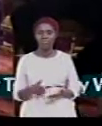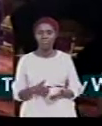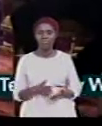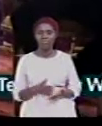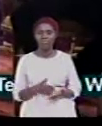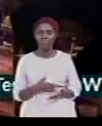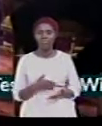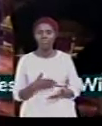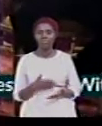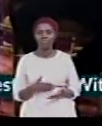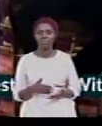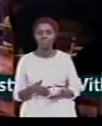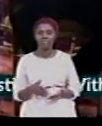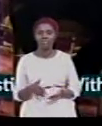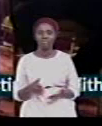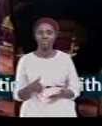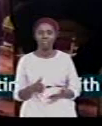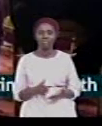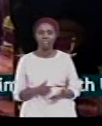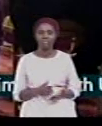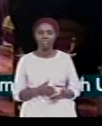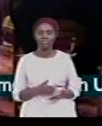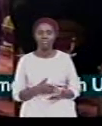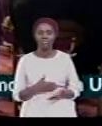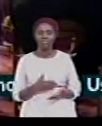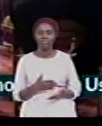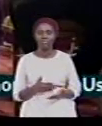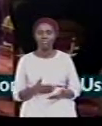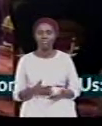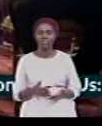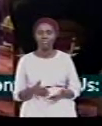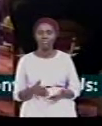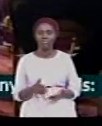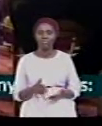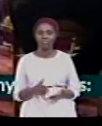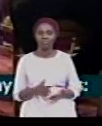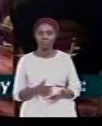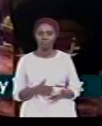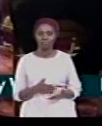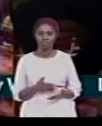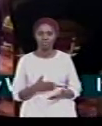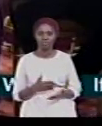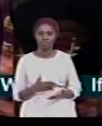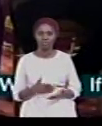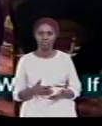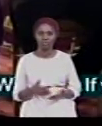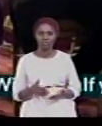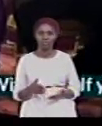Keep on checking your bodies as the sun's going up.